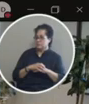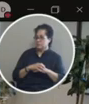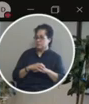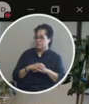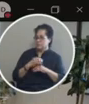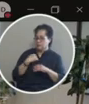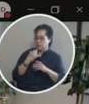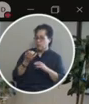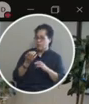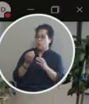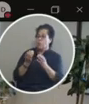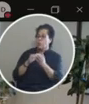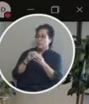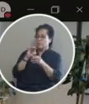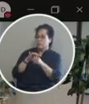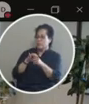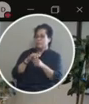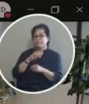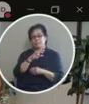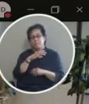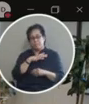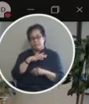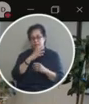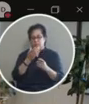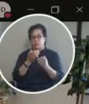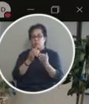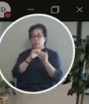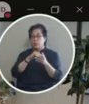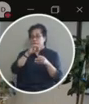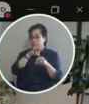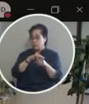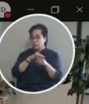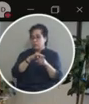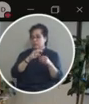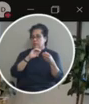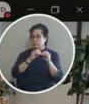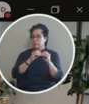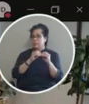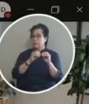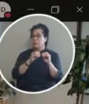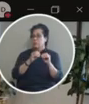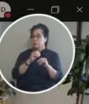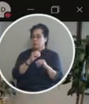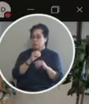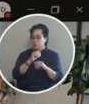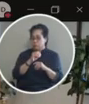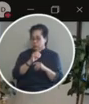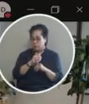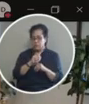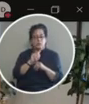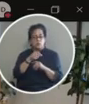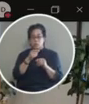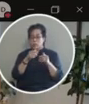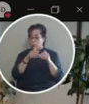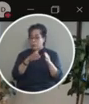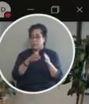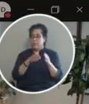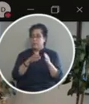So that's. All right, so we're going to reconsider the vote, and you voted affirmative. The only way you can